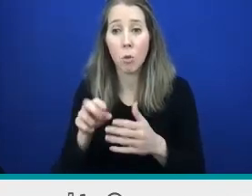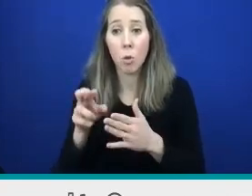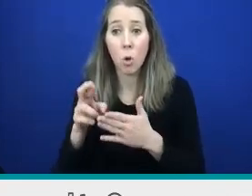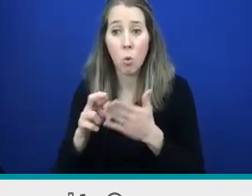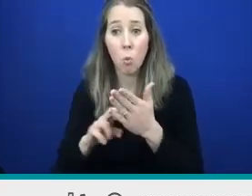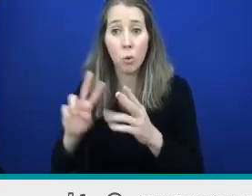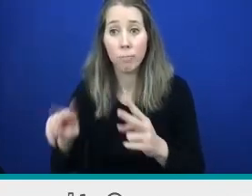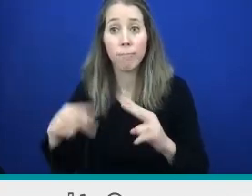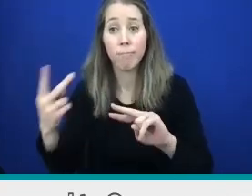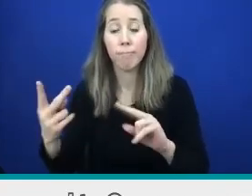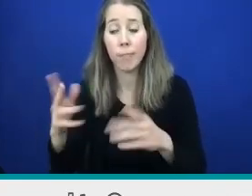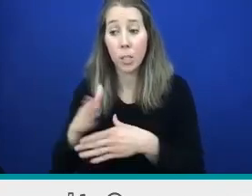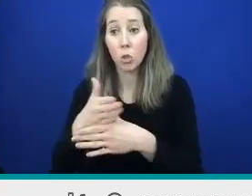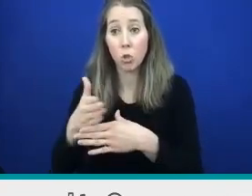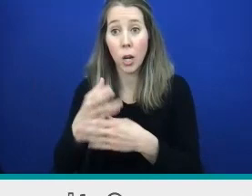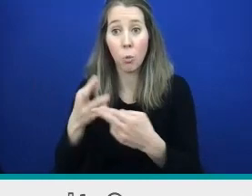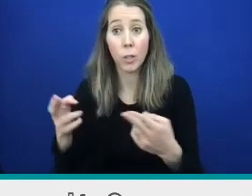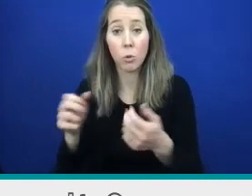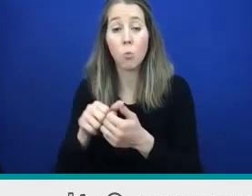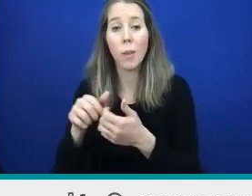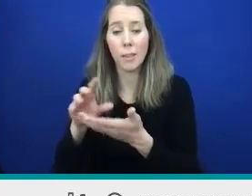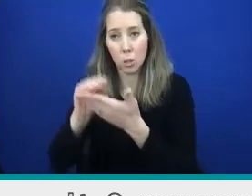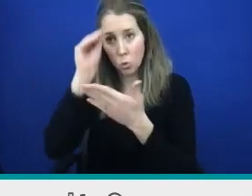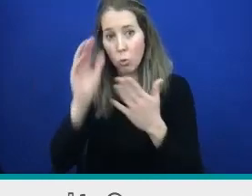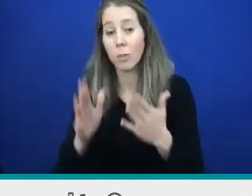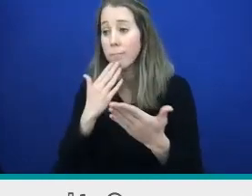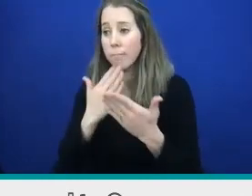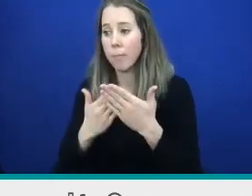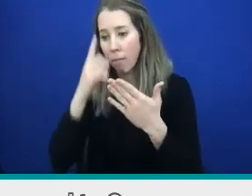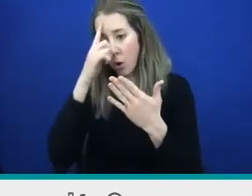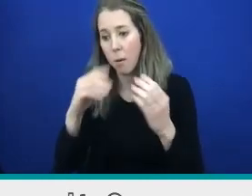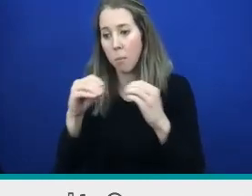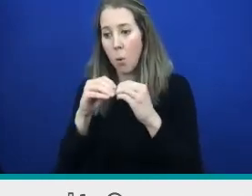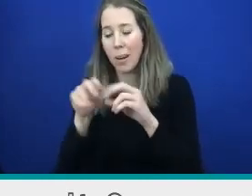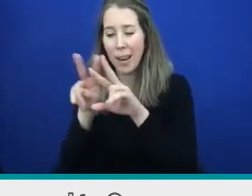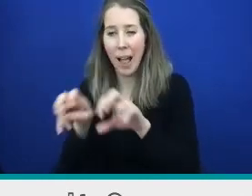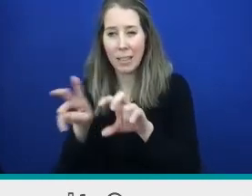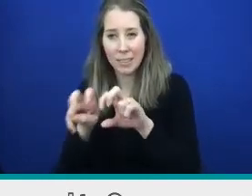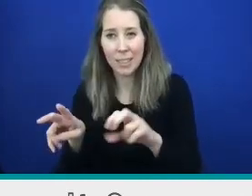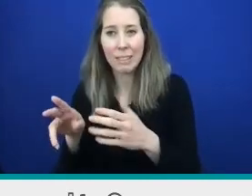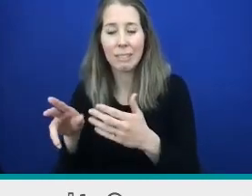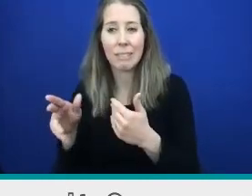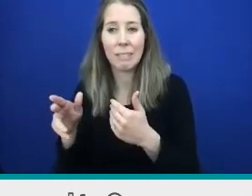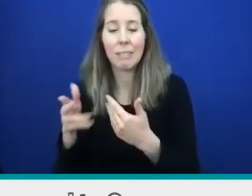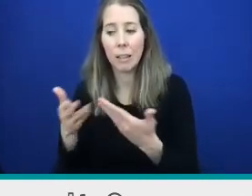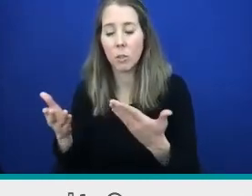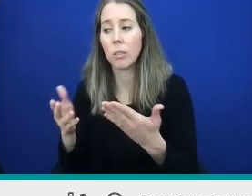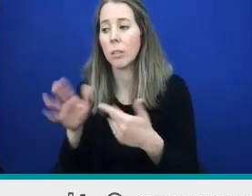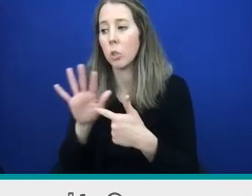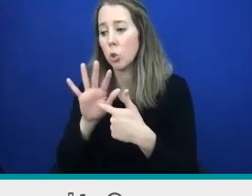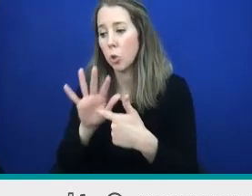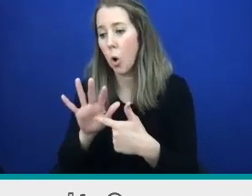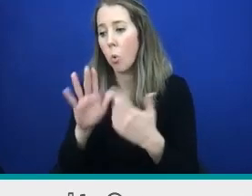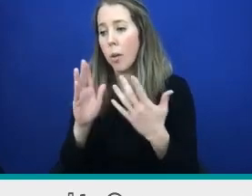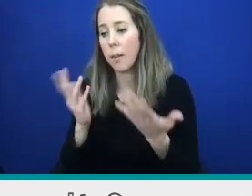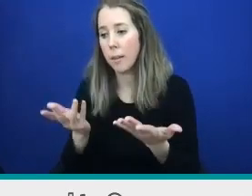share resources out with the students. And this is great for kind of more of the analysis side of things. So to be able to show,